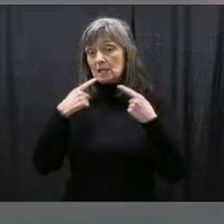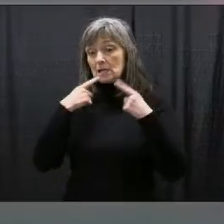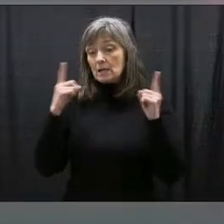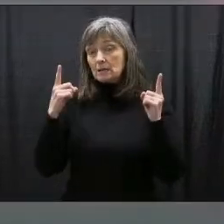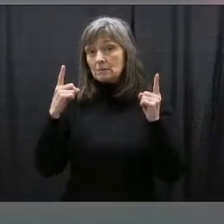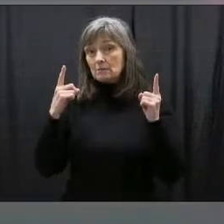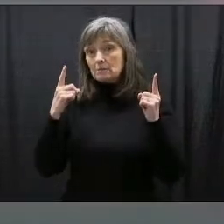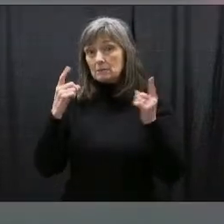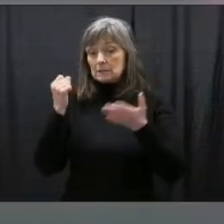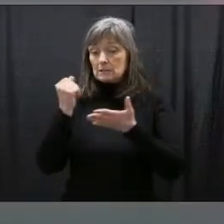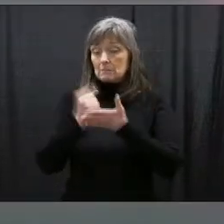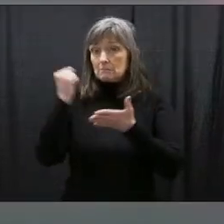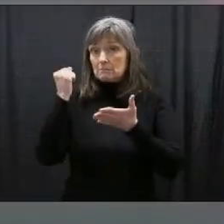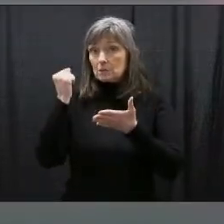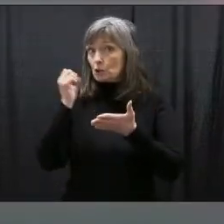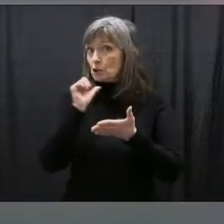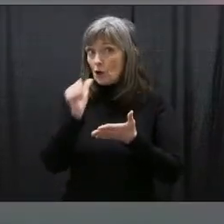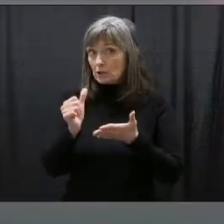that?